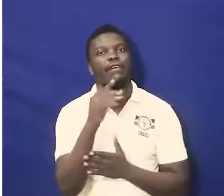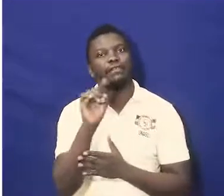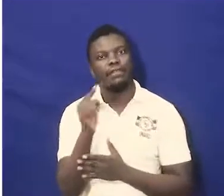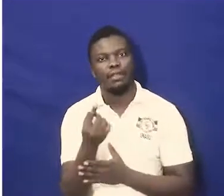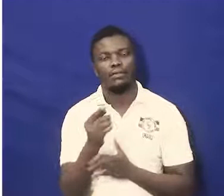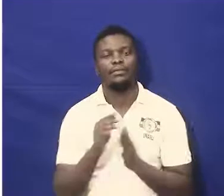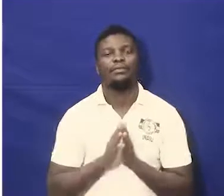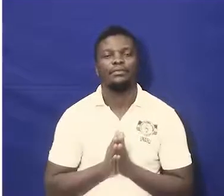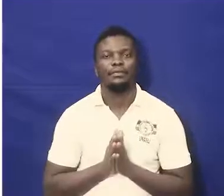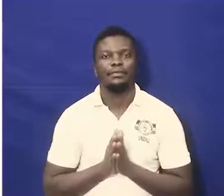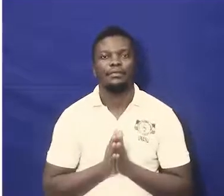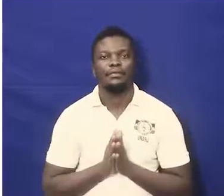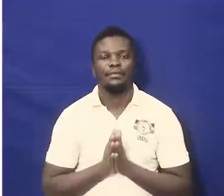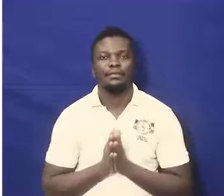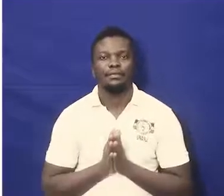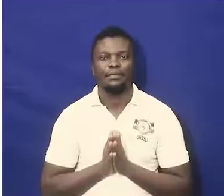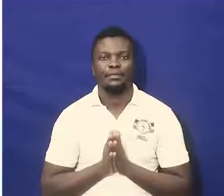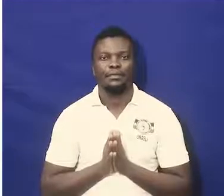65,000.